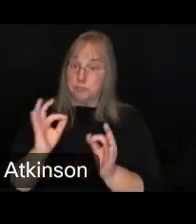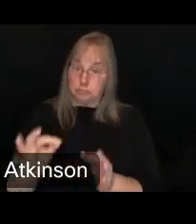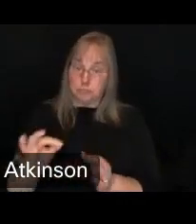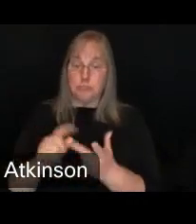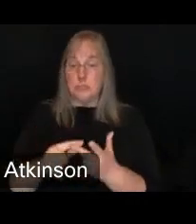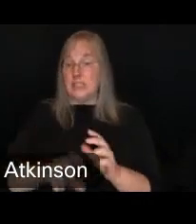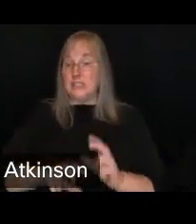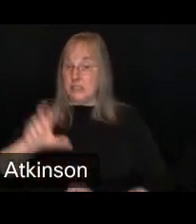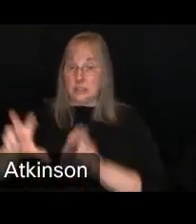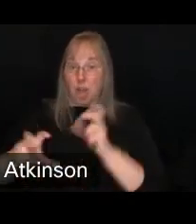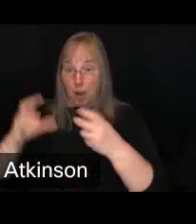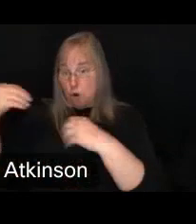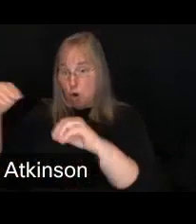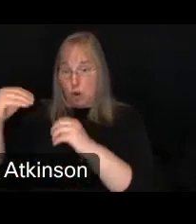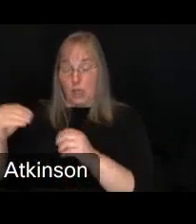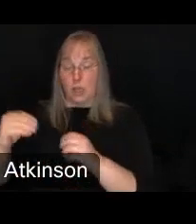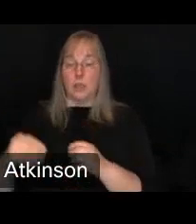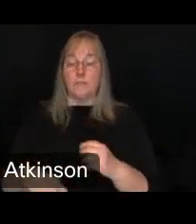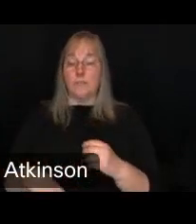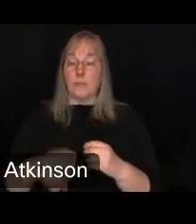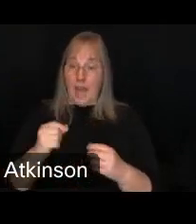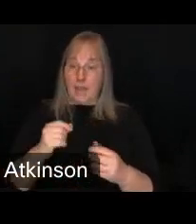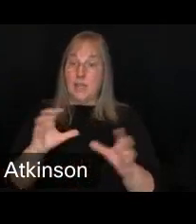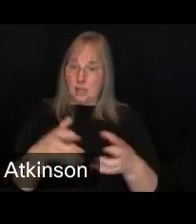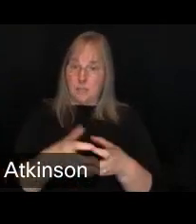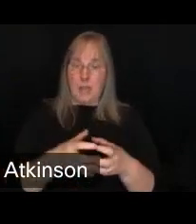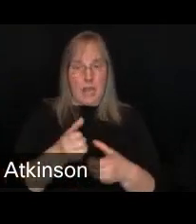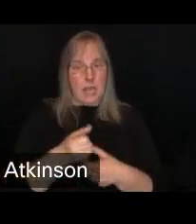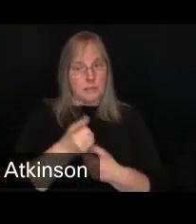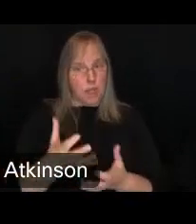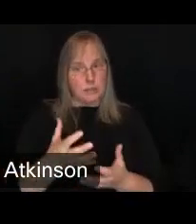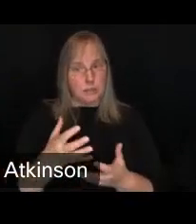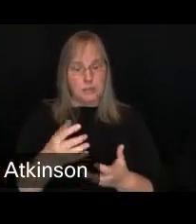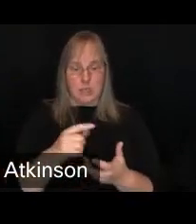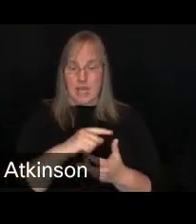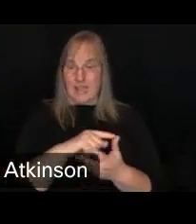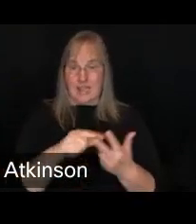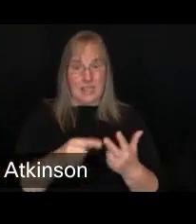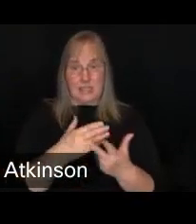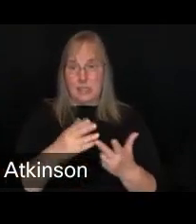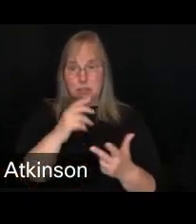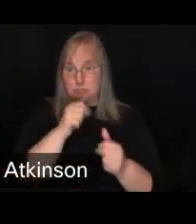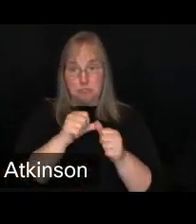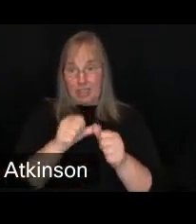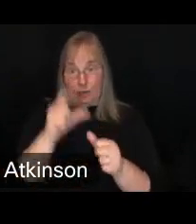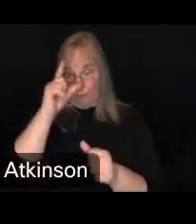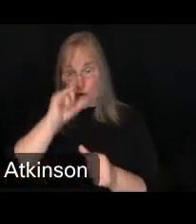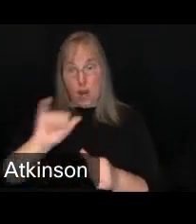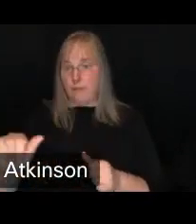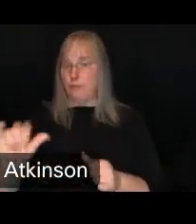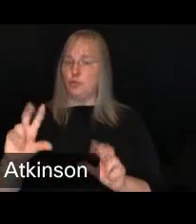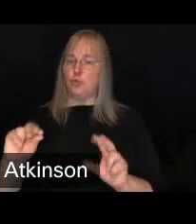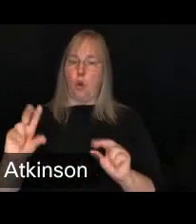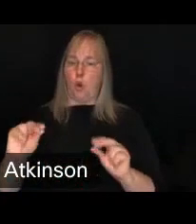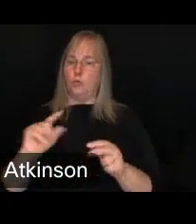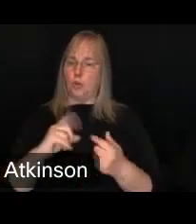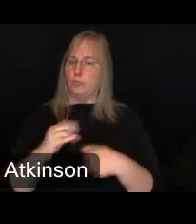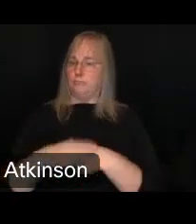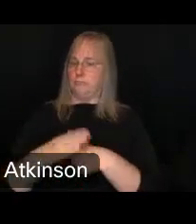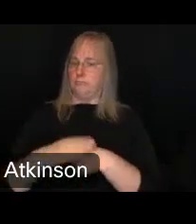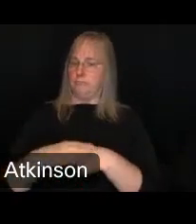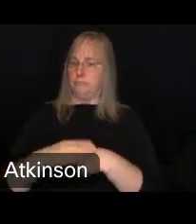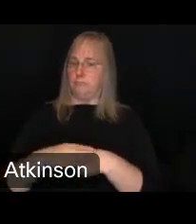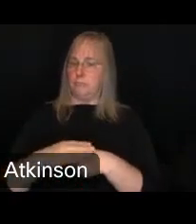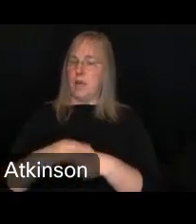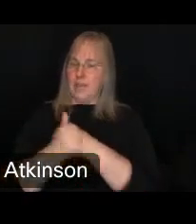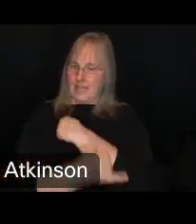And the committee was expressing that these are the things not going to be there forever. So they were just basically caution that the county government should